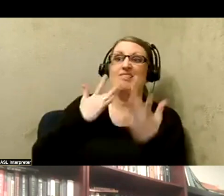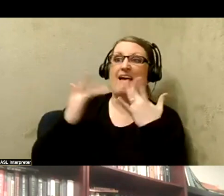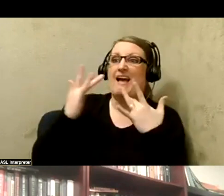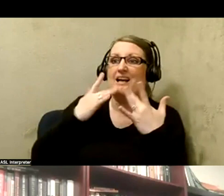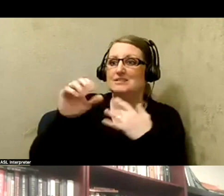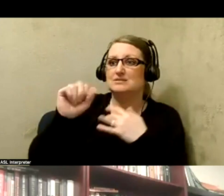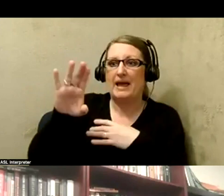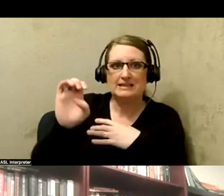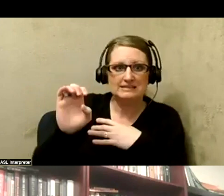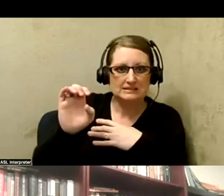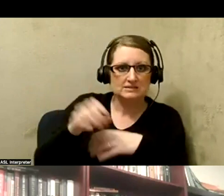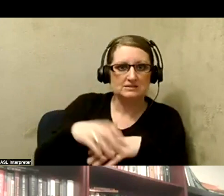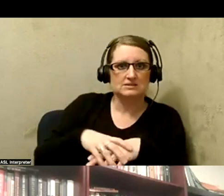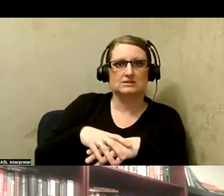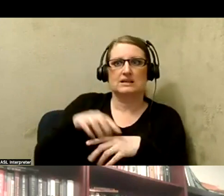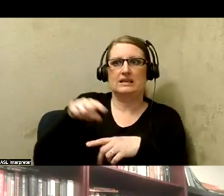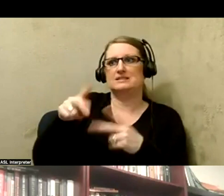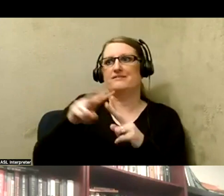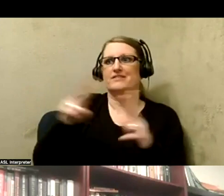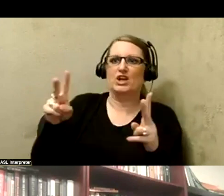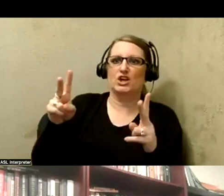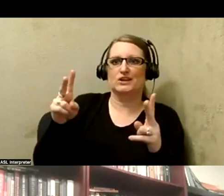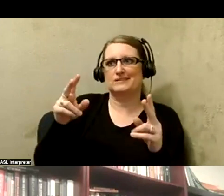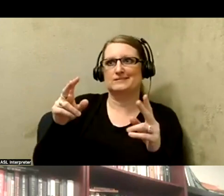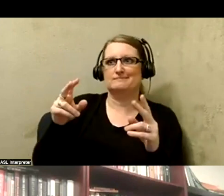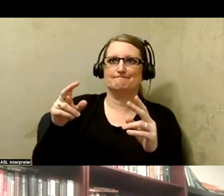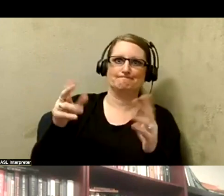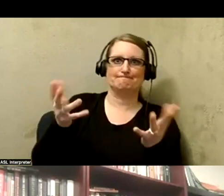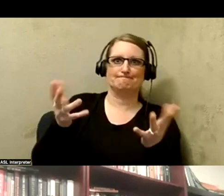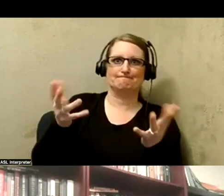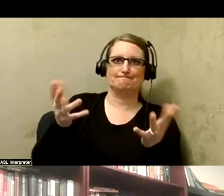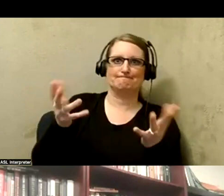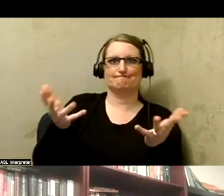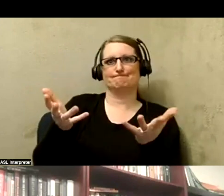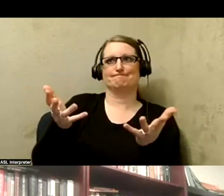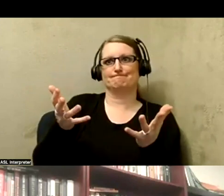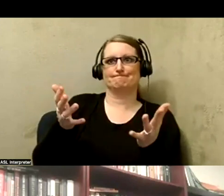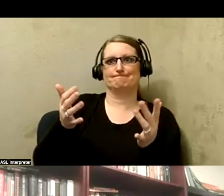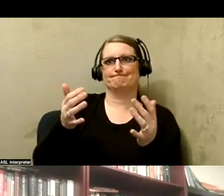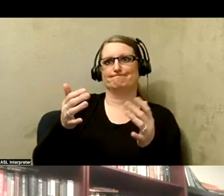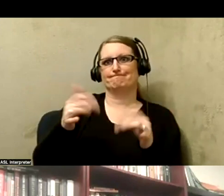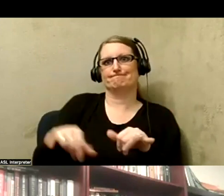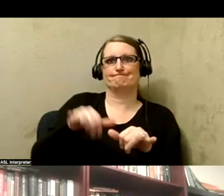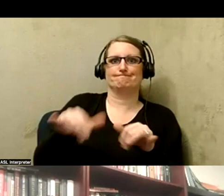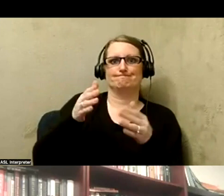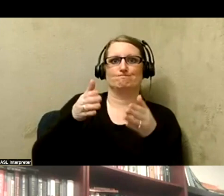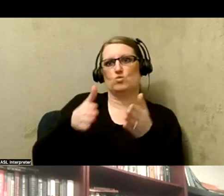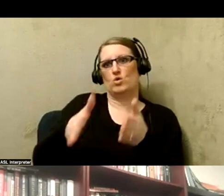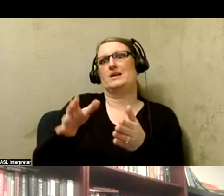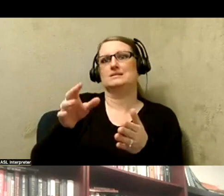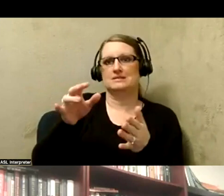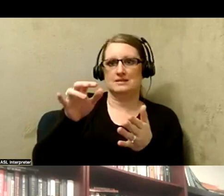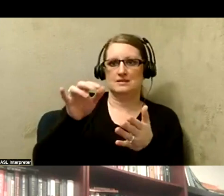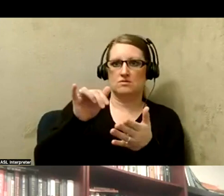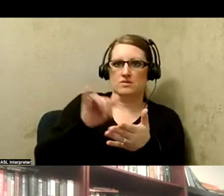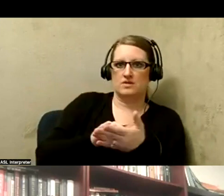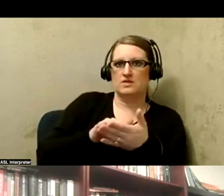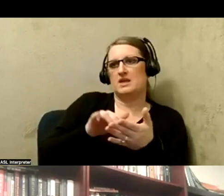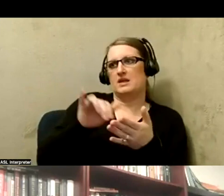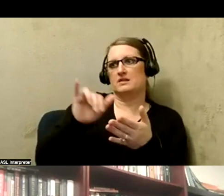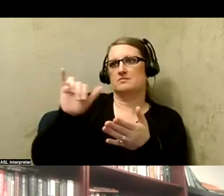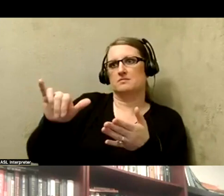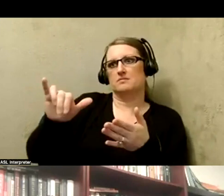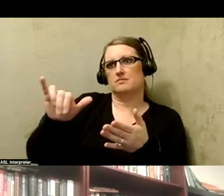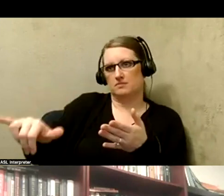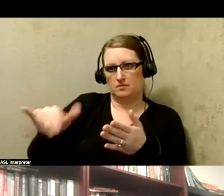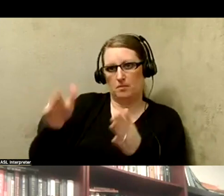and then this very pragmatic aspect, even if insidious, that Dr. Ben-Moshe mentioned about